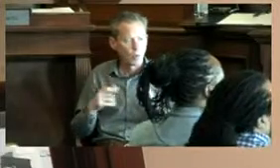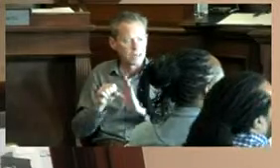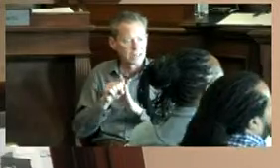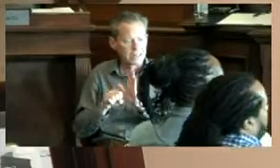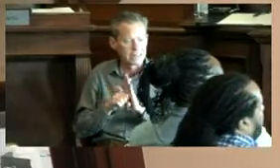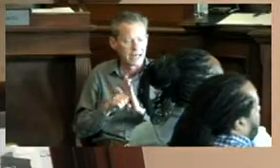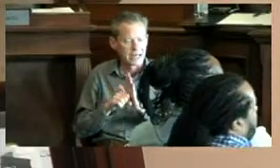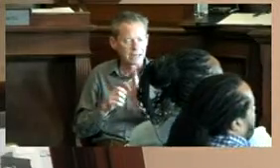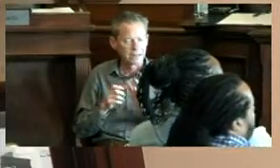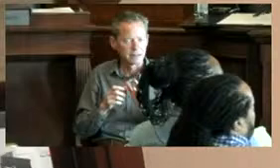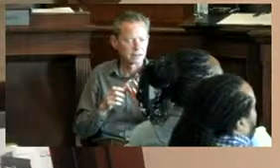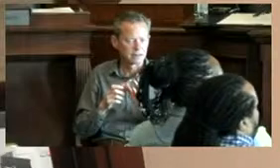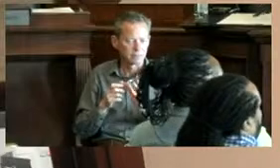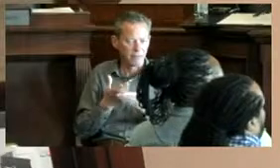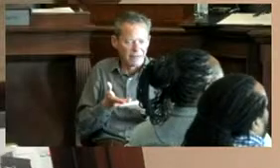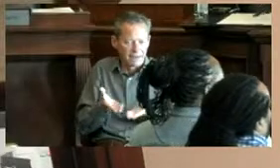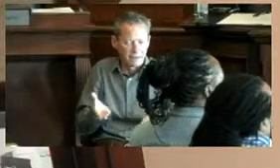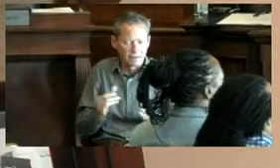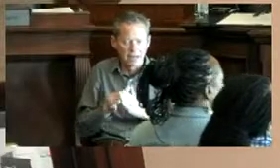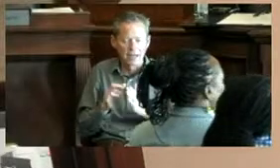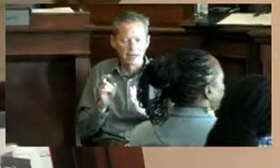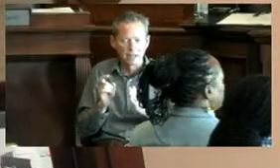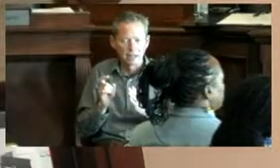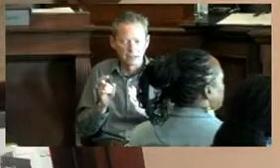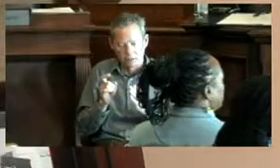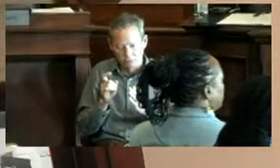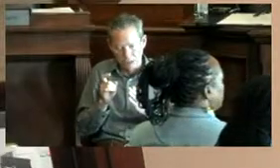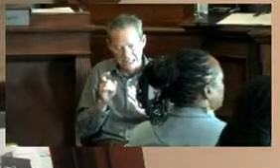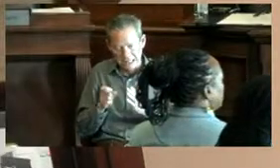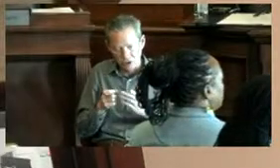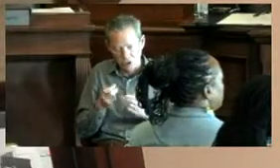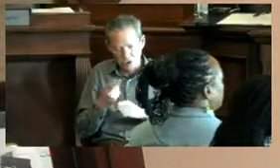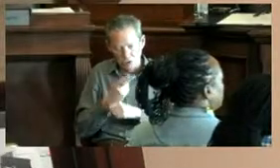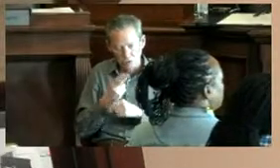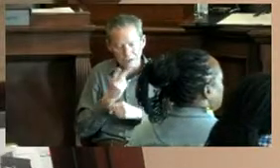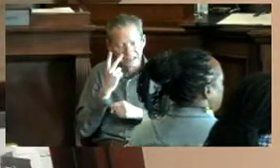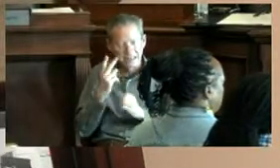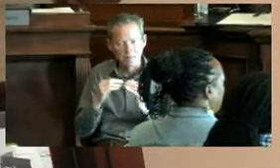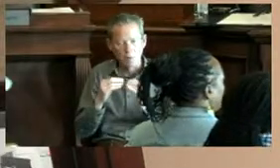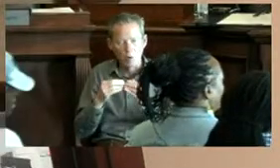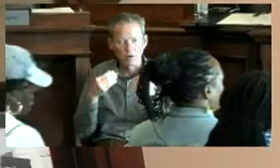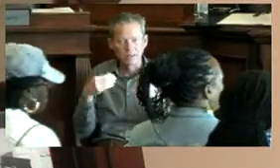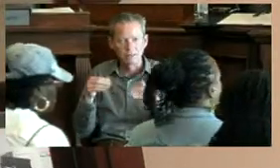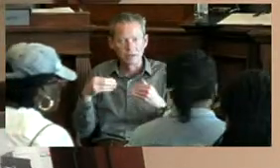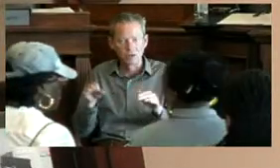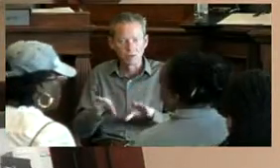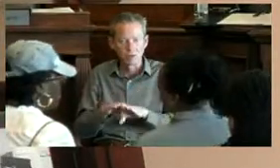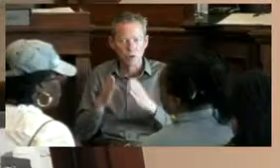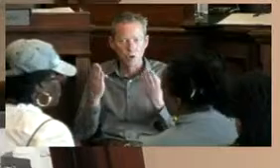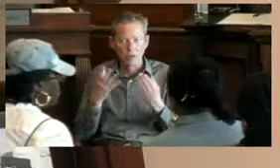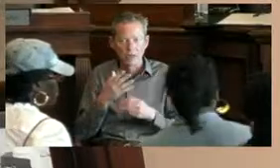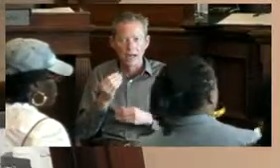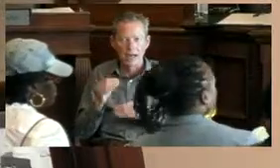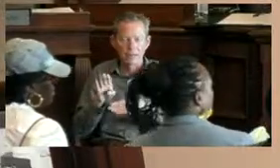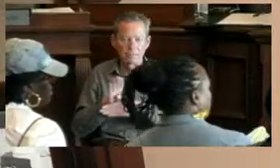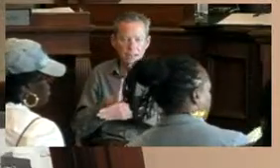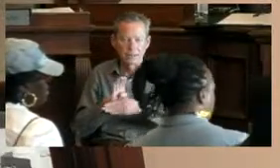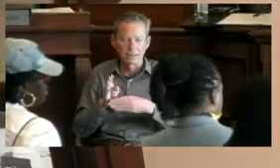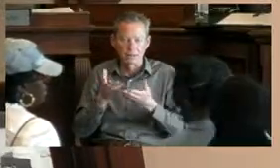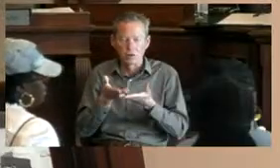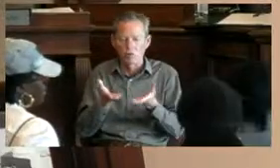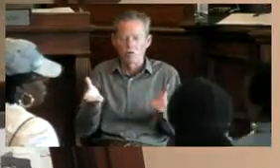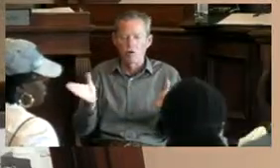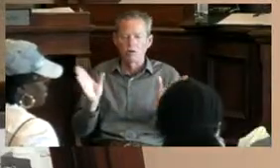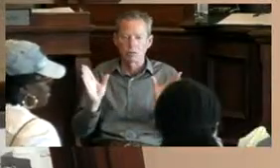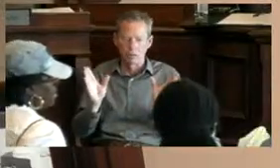state mechanisms that need to be pulled for us to be able to see more dispensaries and businesses across